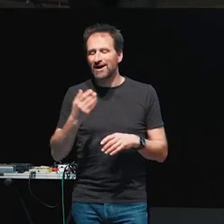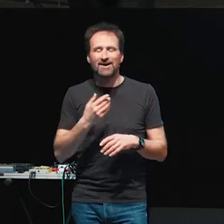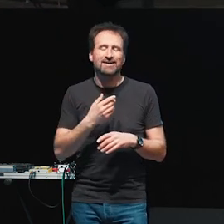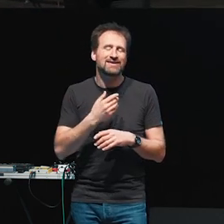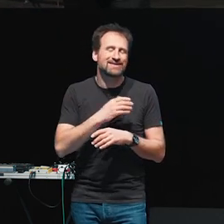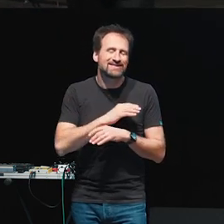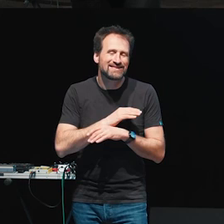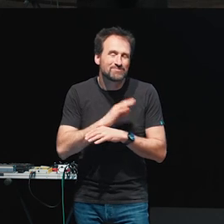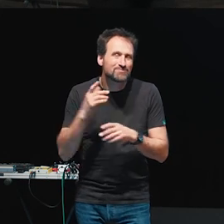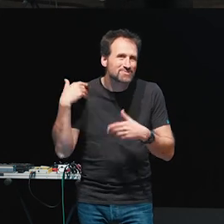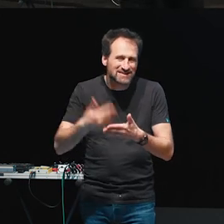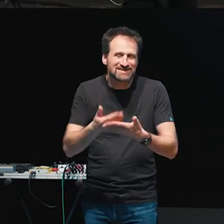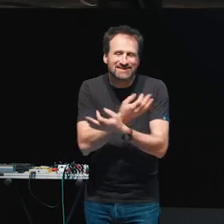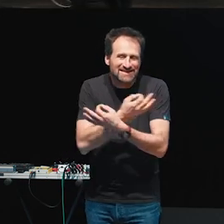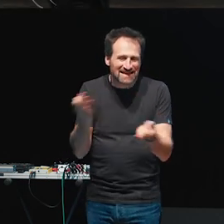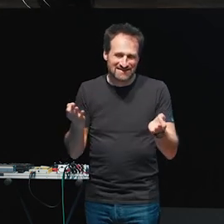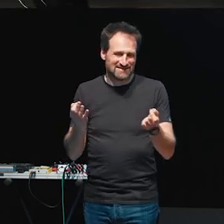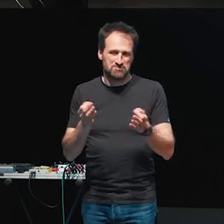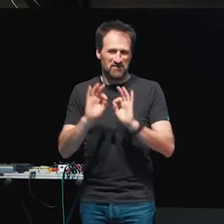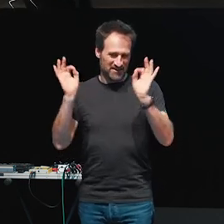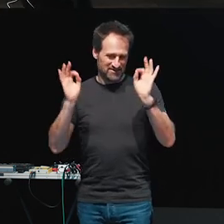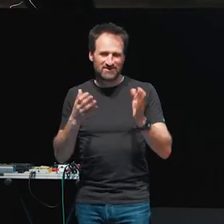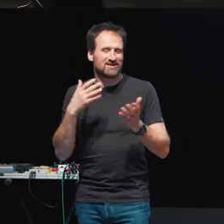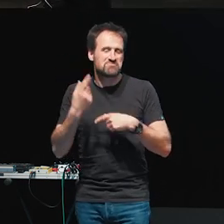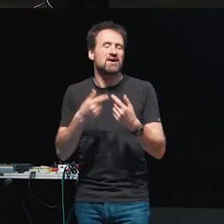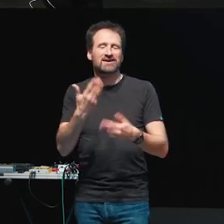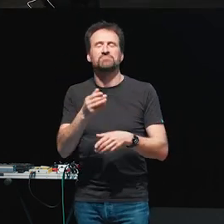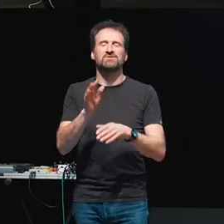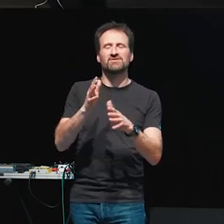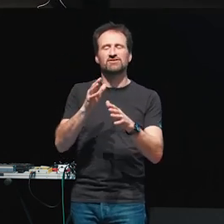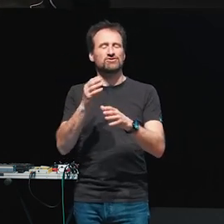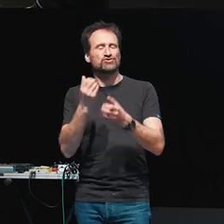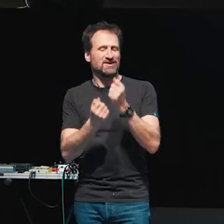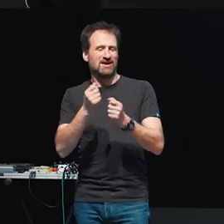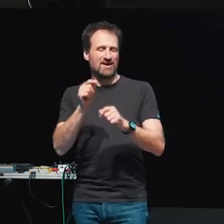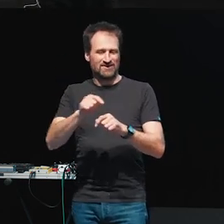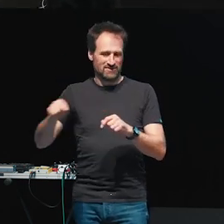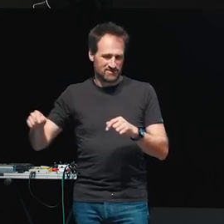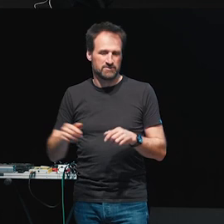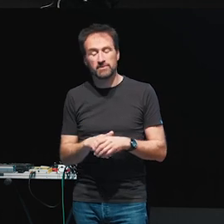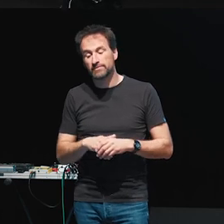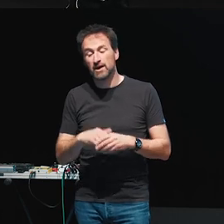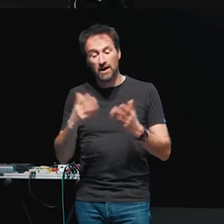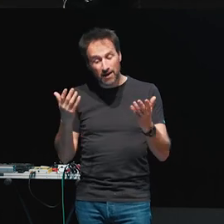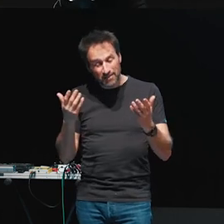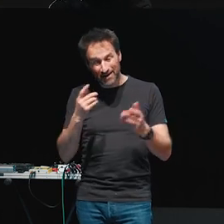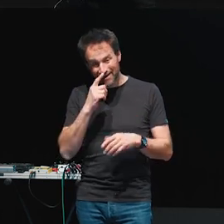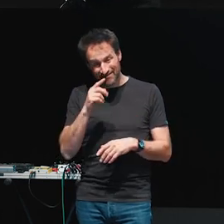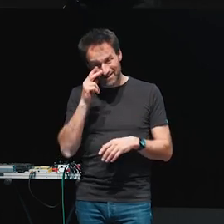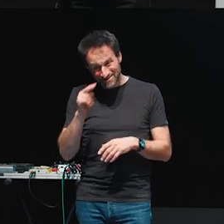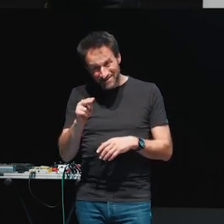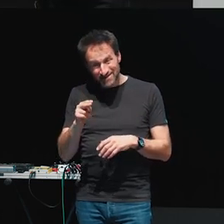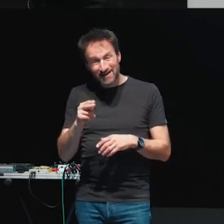is perfect yet, at least. And so majority of these weaknesses are actually occurring only in